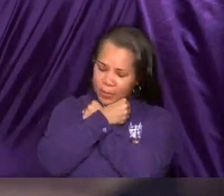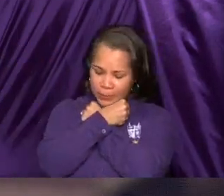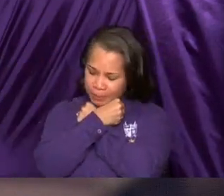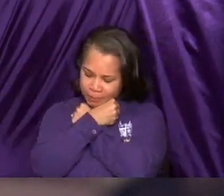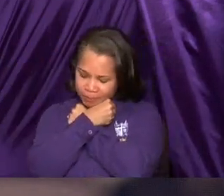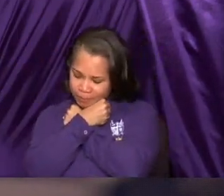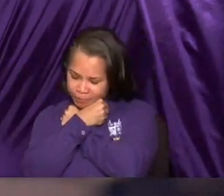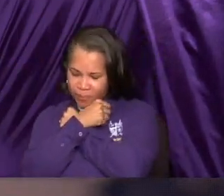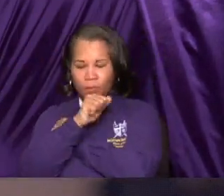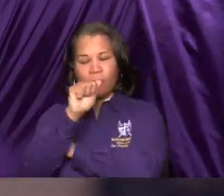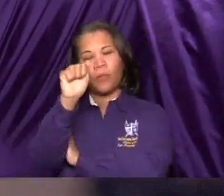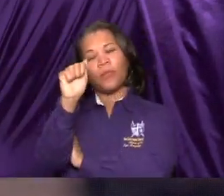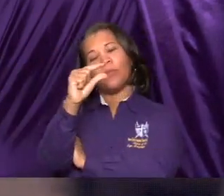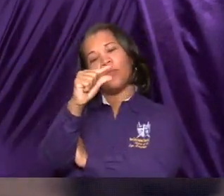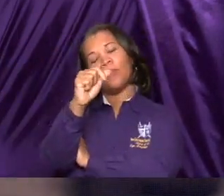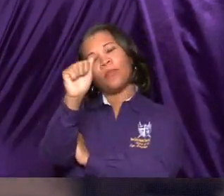your agape love.